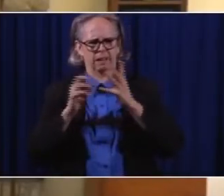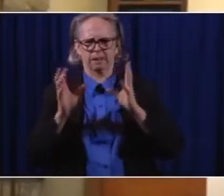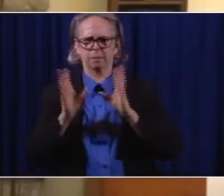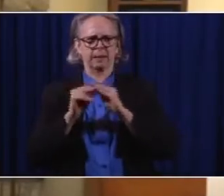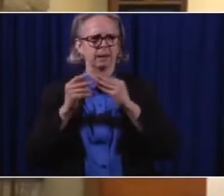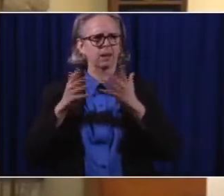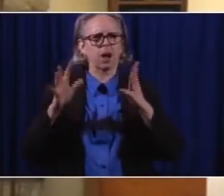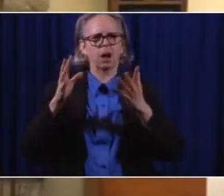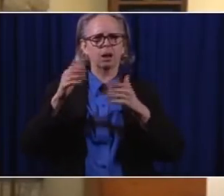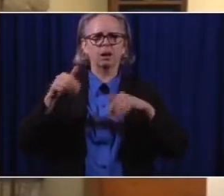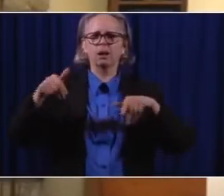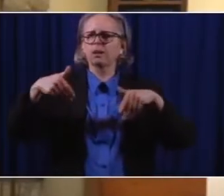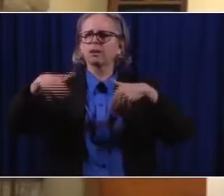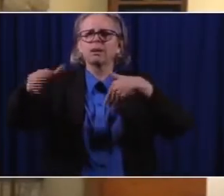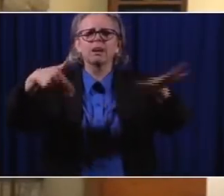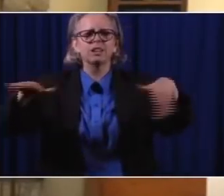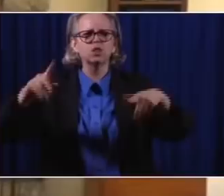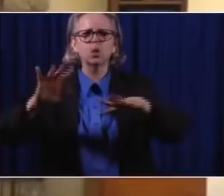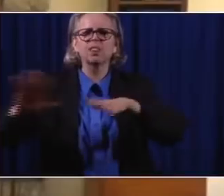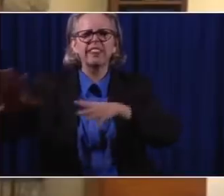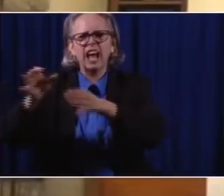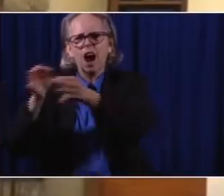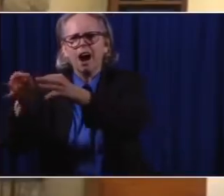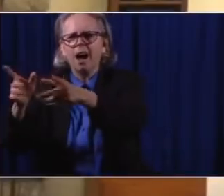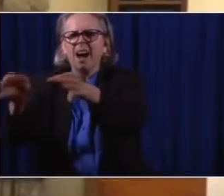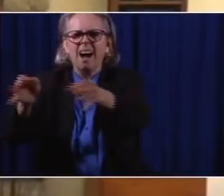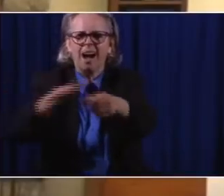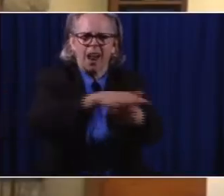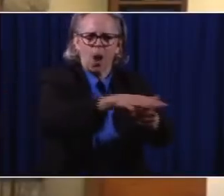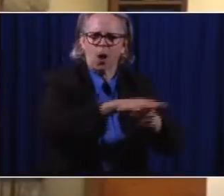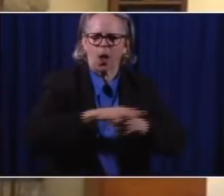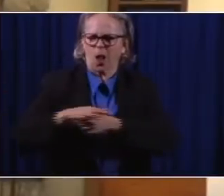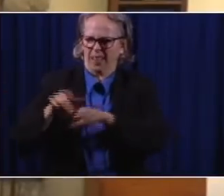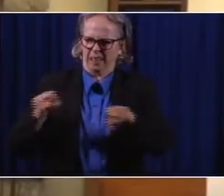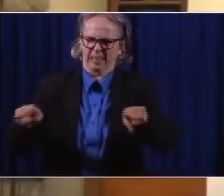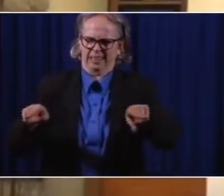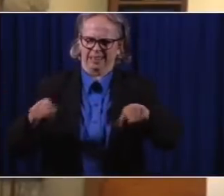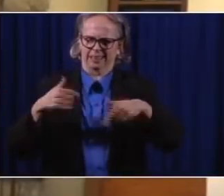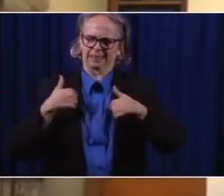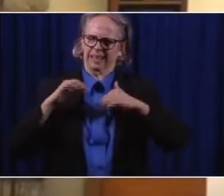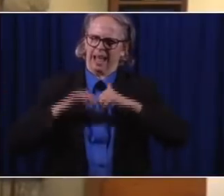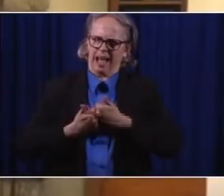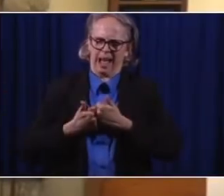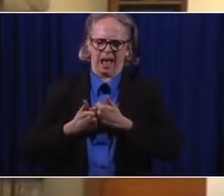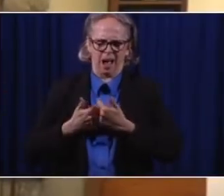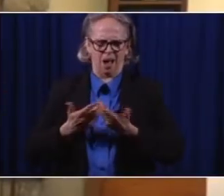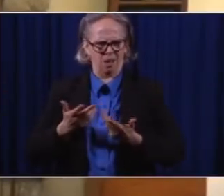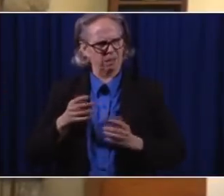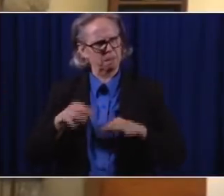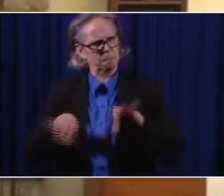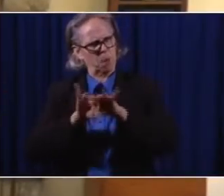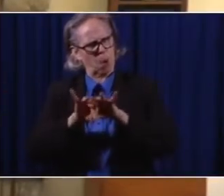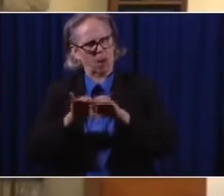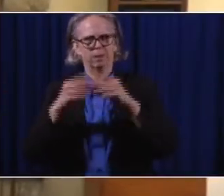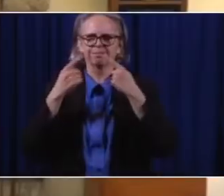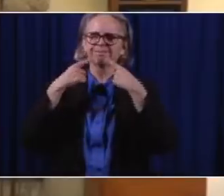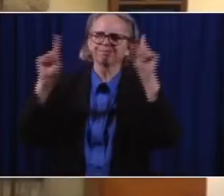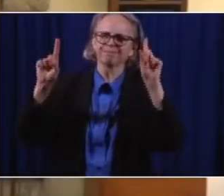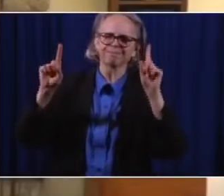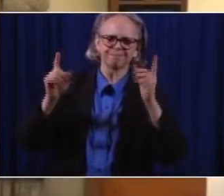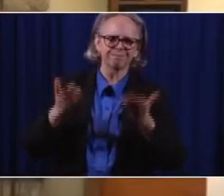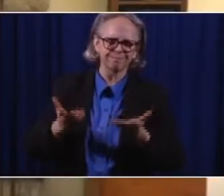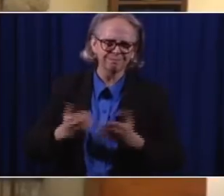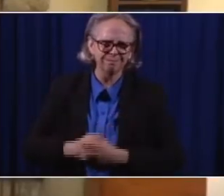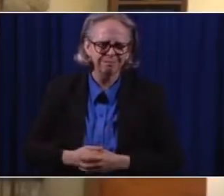really what they need to do. And we've had great calls. I think it's been very successful. And it's been